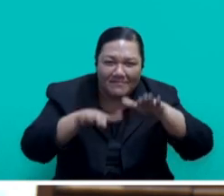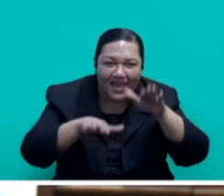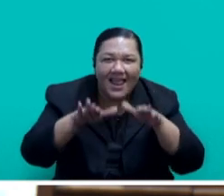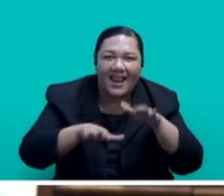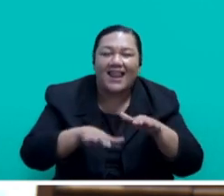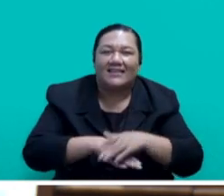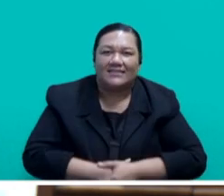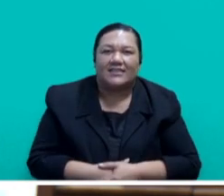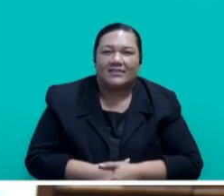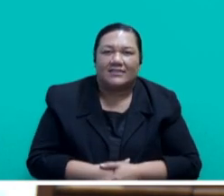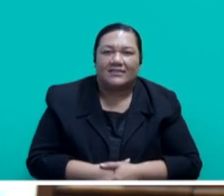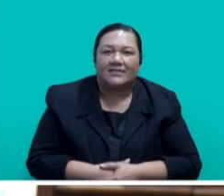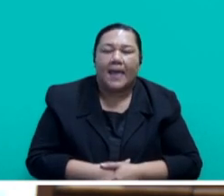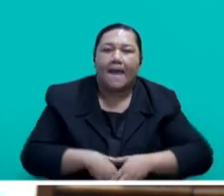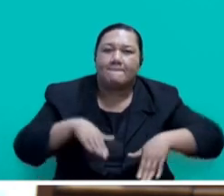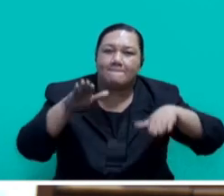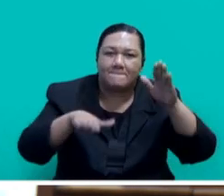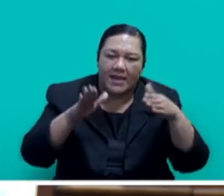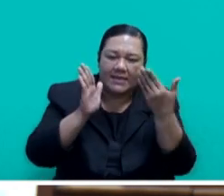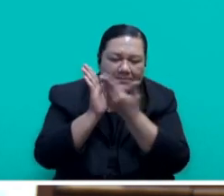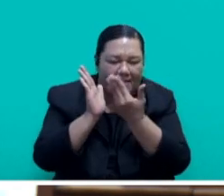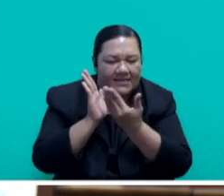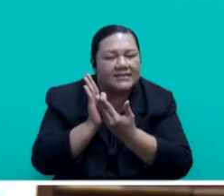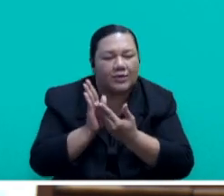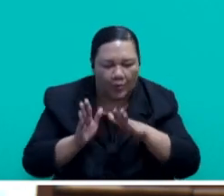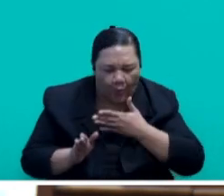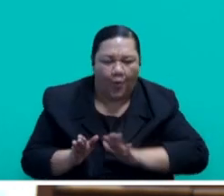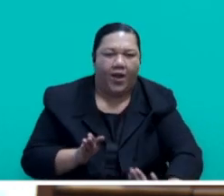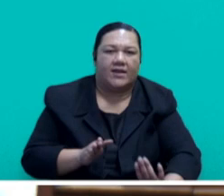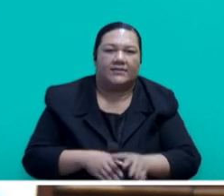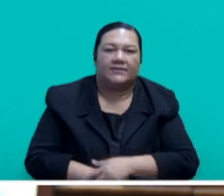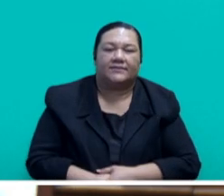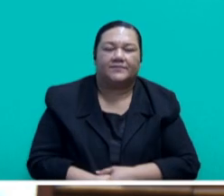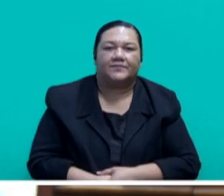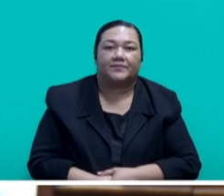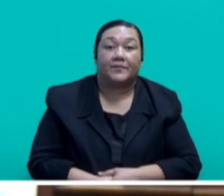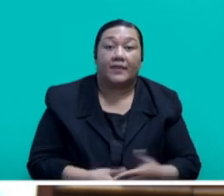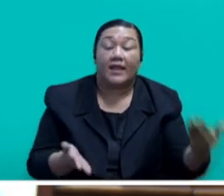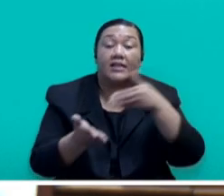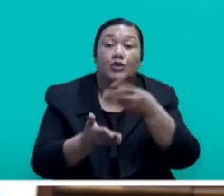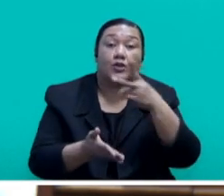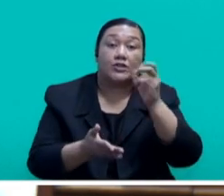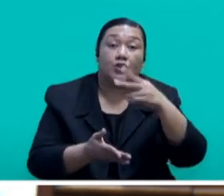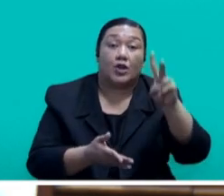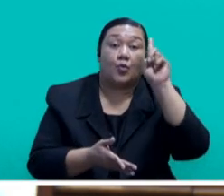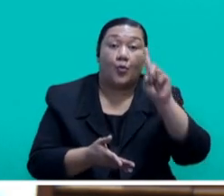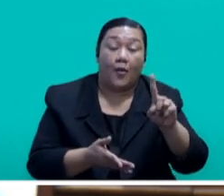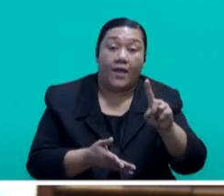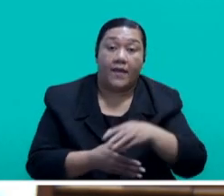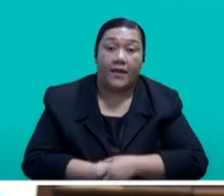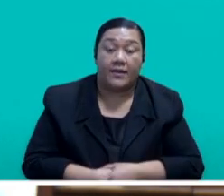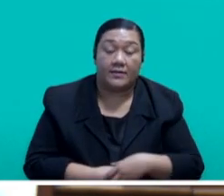hard decisions to have a balanced budget. In addition to the 21 zero-rated VAT